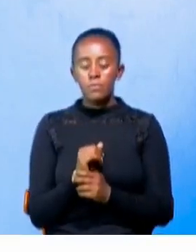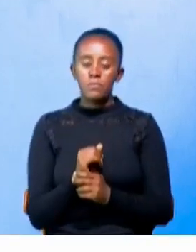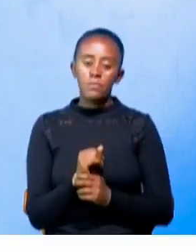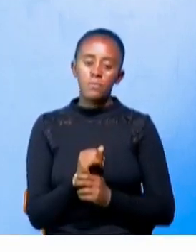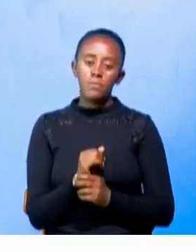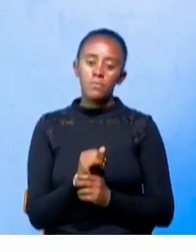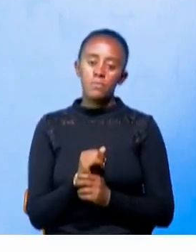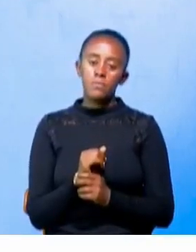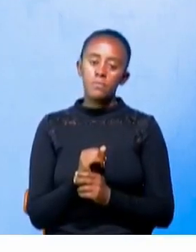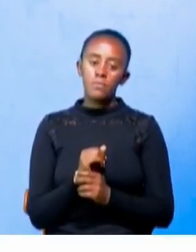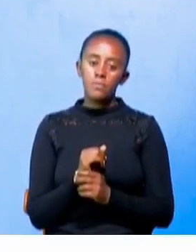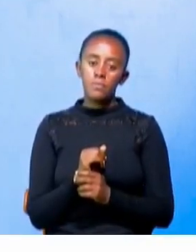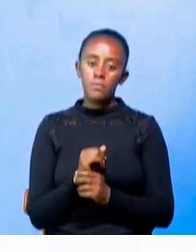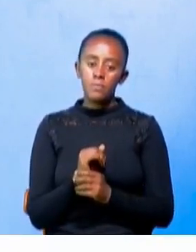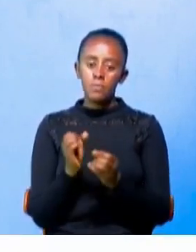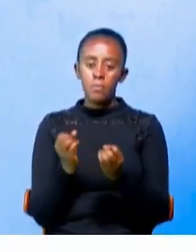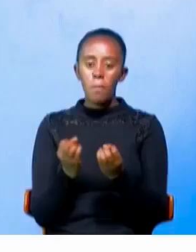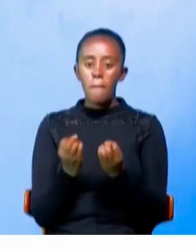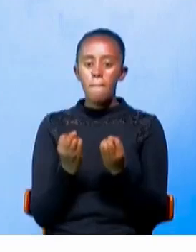Many of